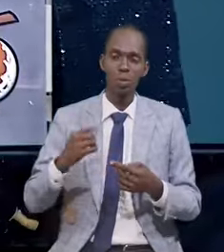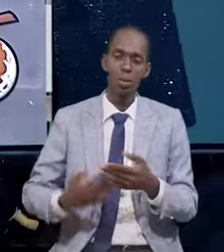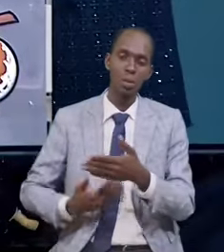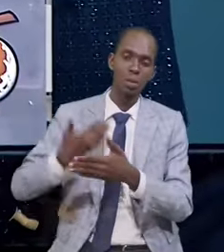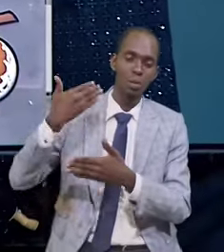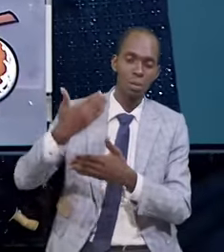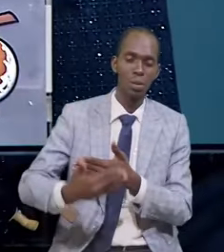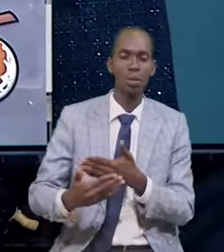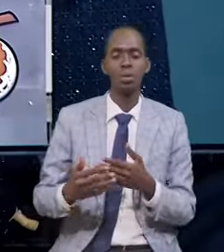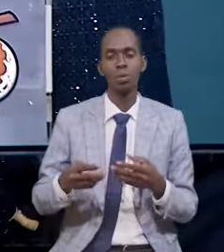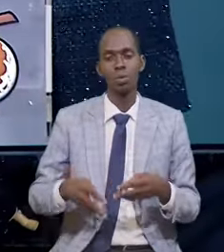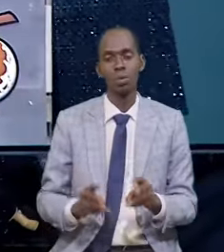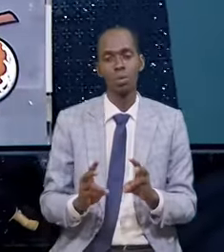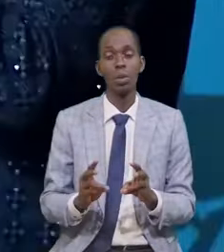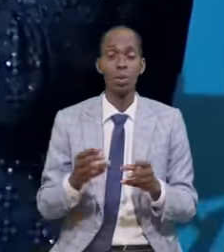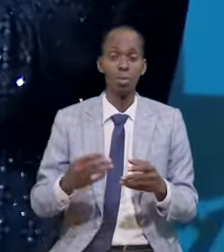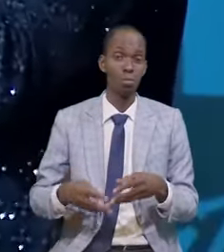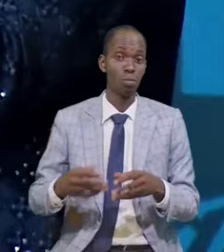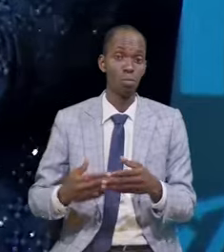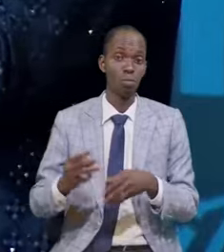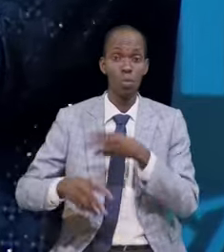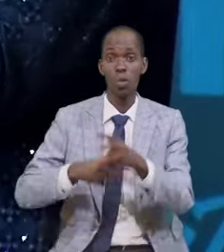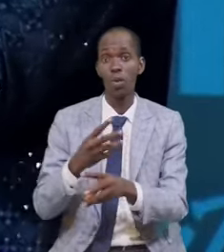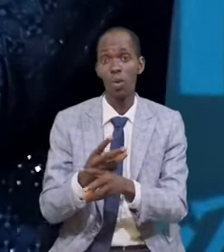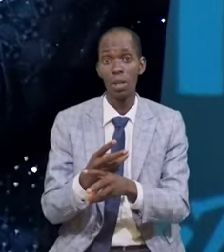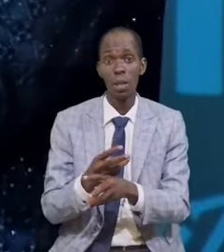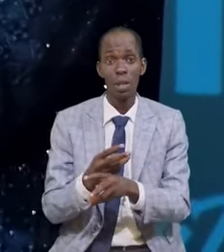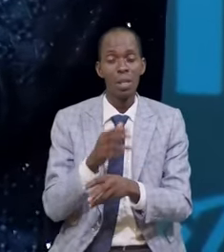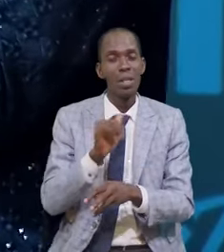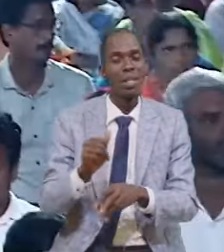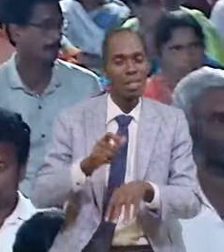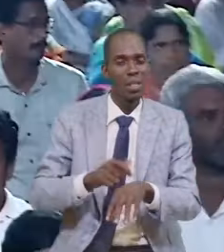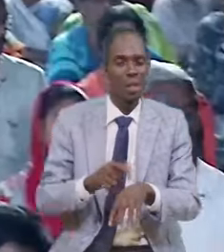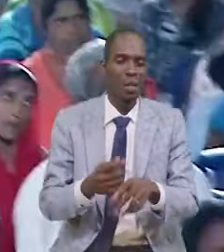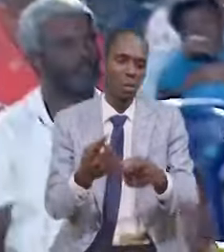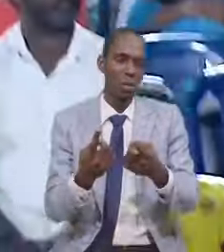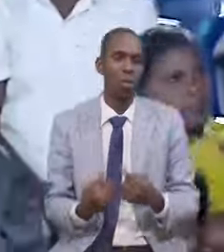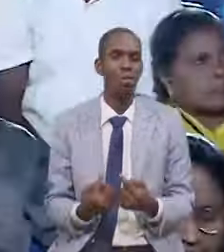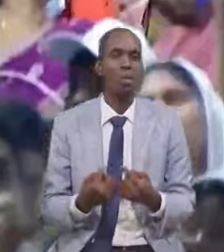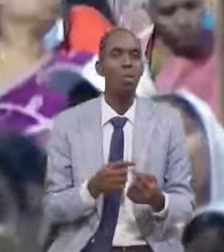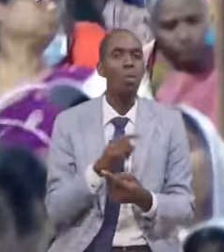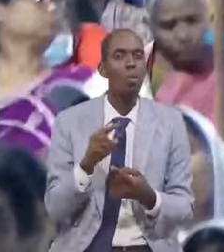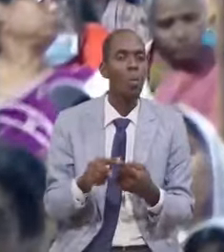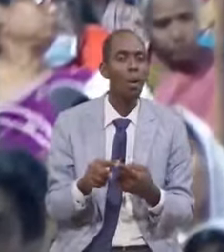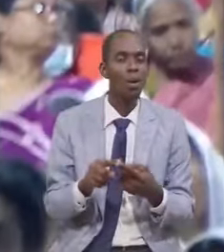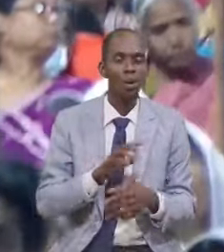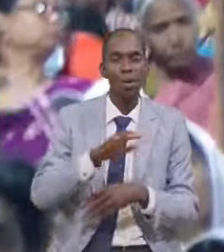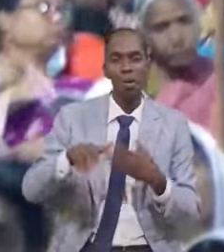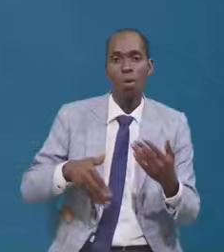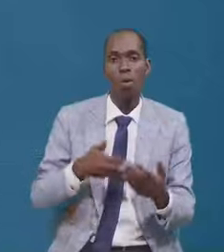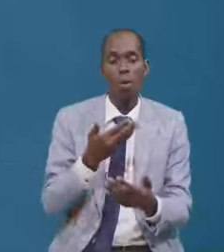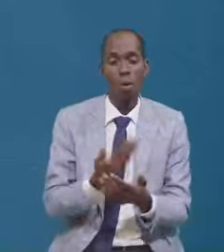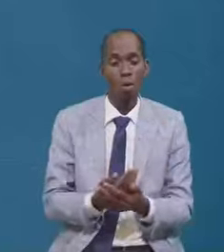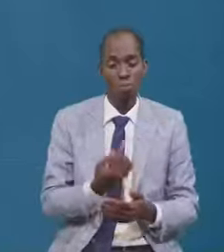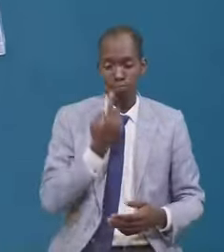avadi daadiki munduku vellali ante, the time comes in your life, mee jeevithamloku samayam vastundi, when all alone